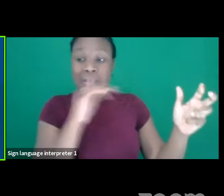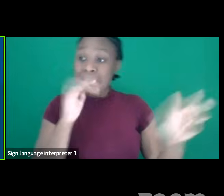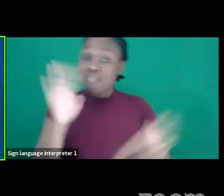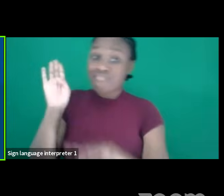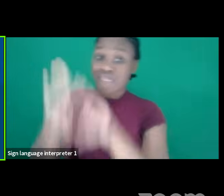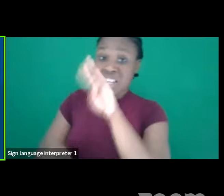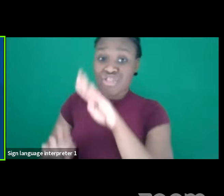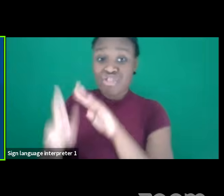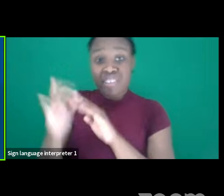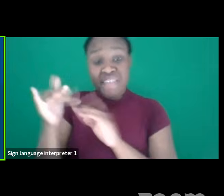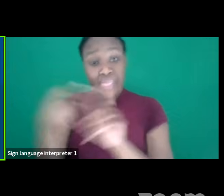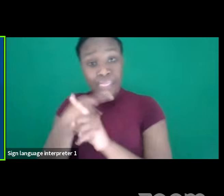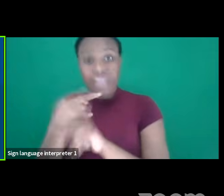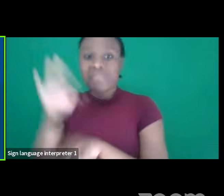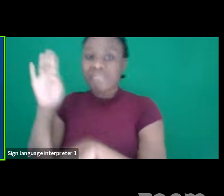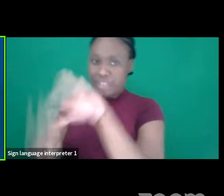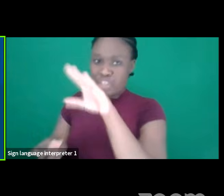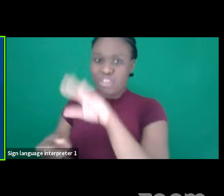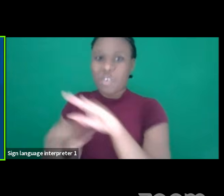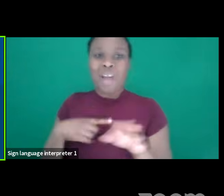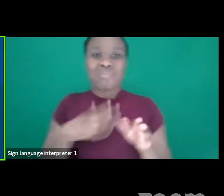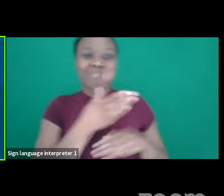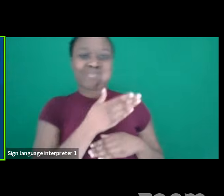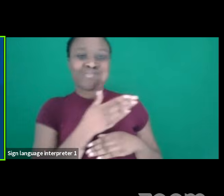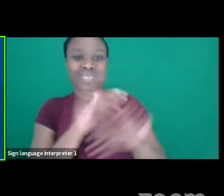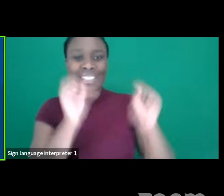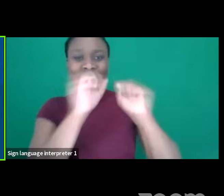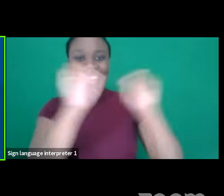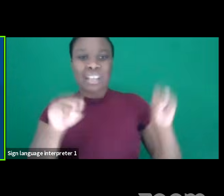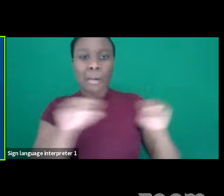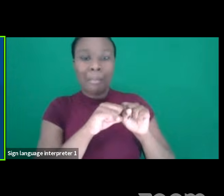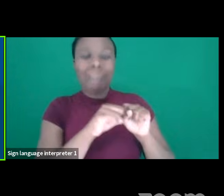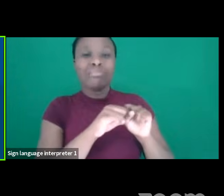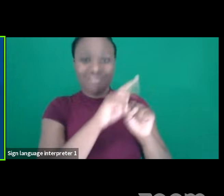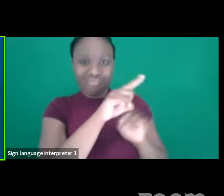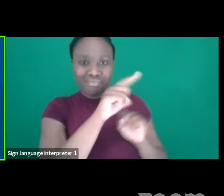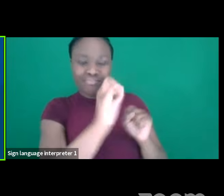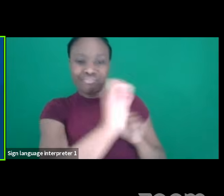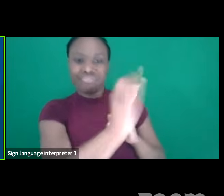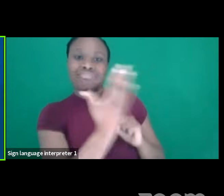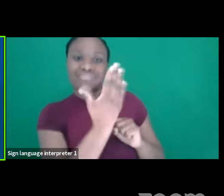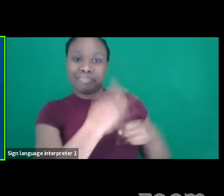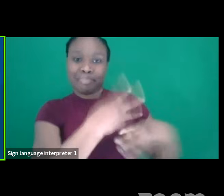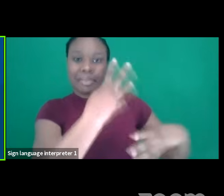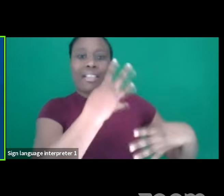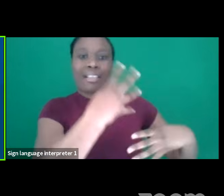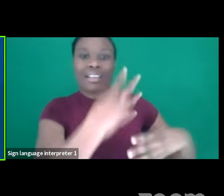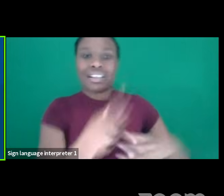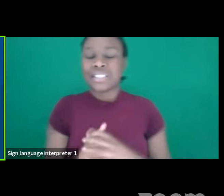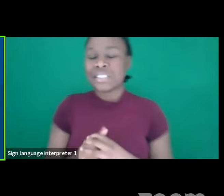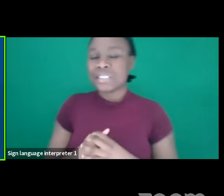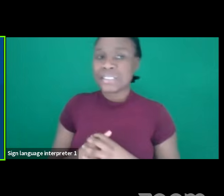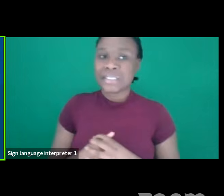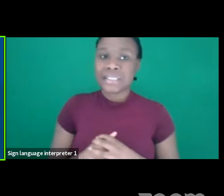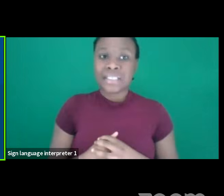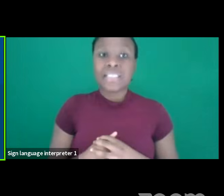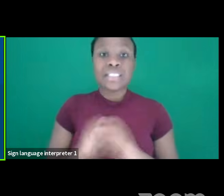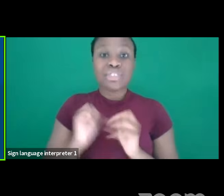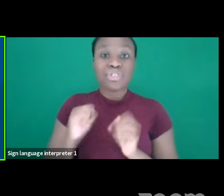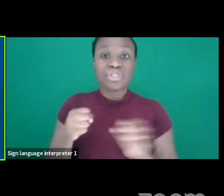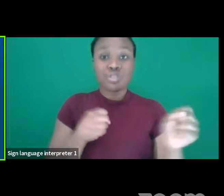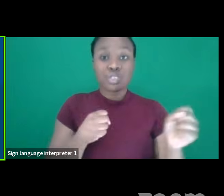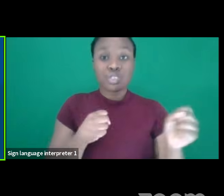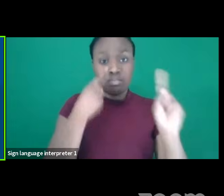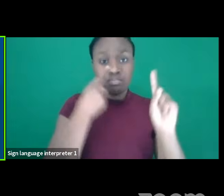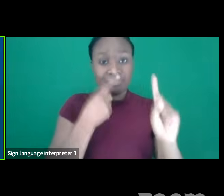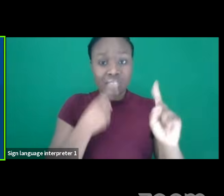two strategic objectives, three rather, strategic objectives 7, 8, and 9. Strategic objective number 7 speaks about us being